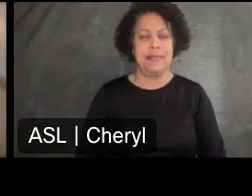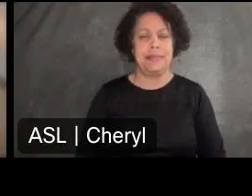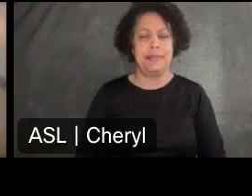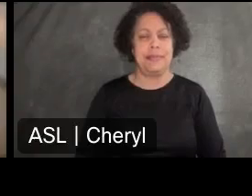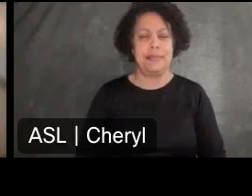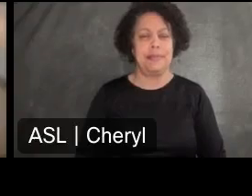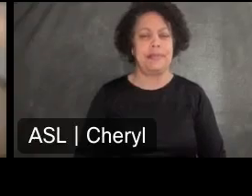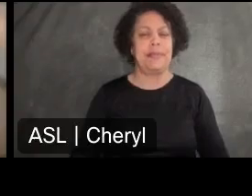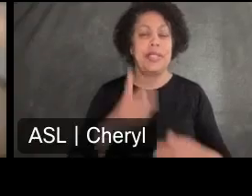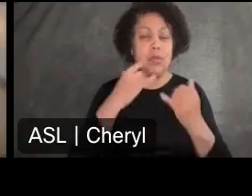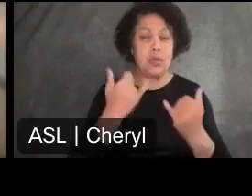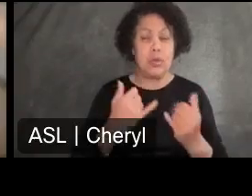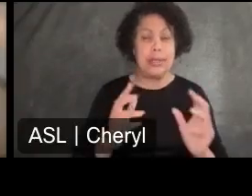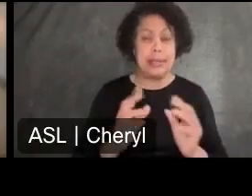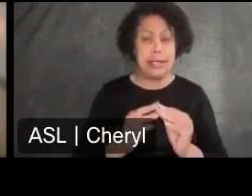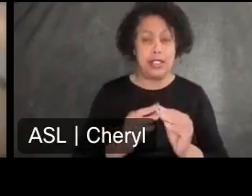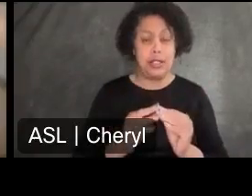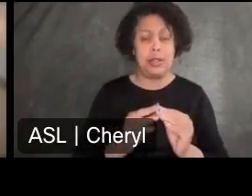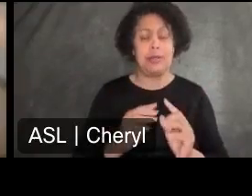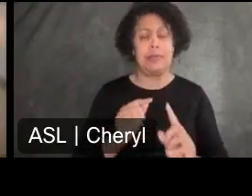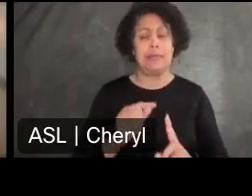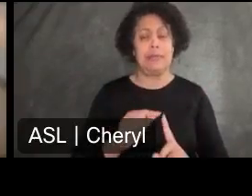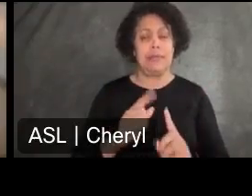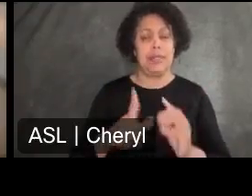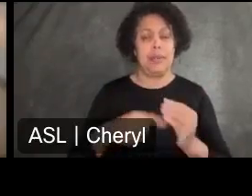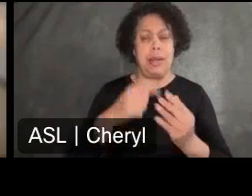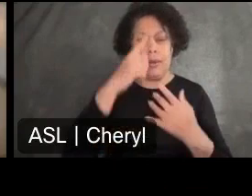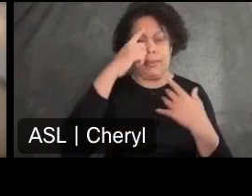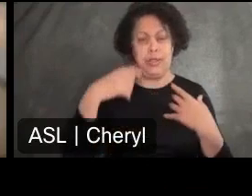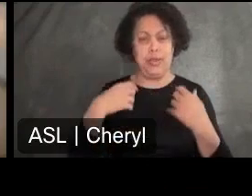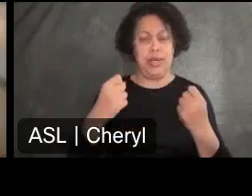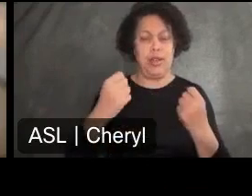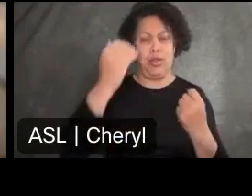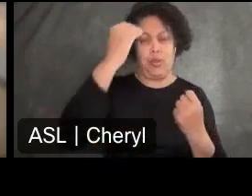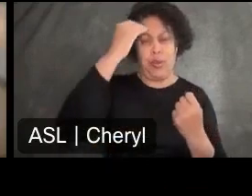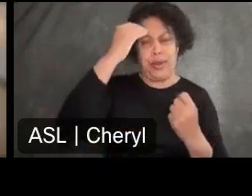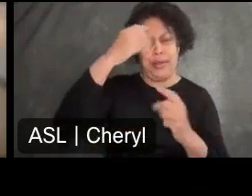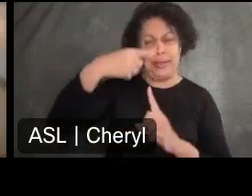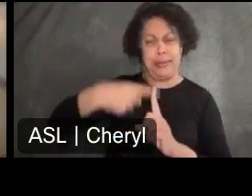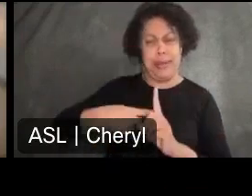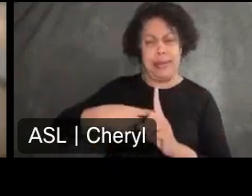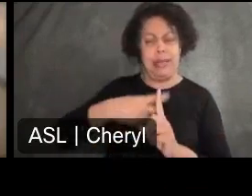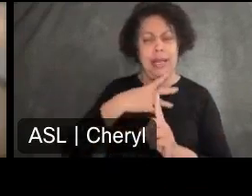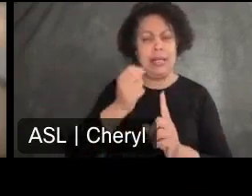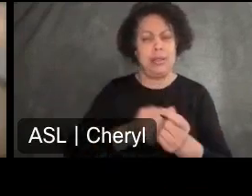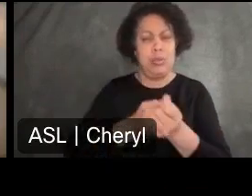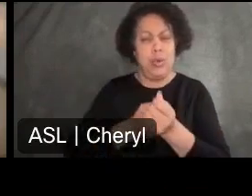So for today's session, this is on Mental Health Awareness Month and supporting survivors'